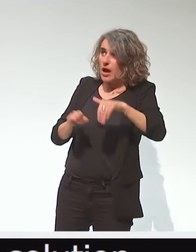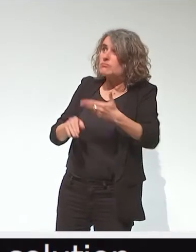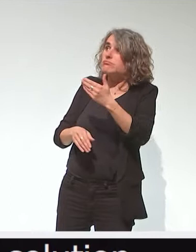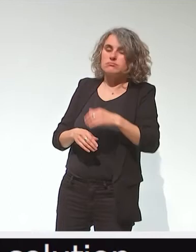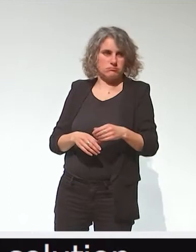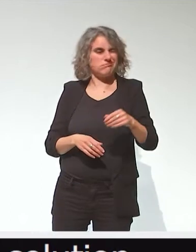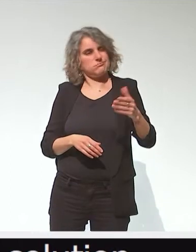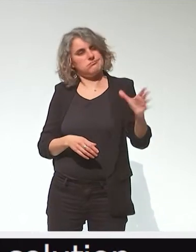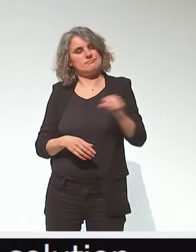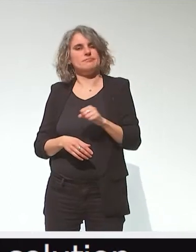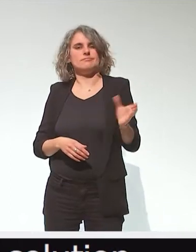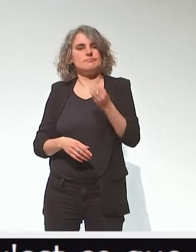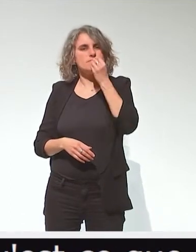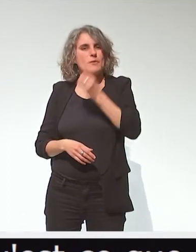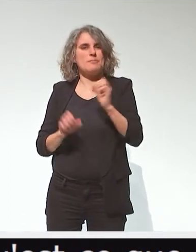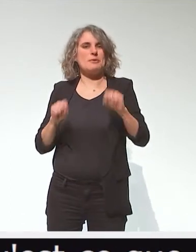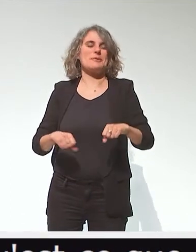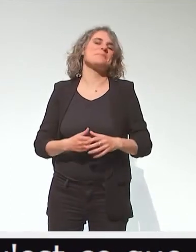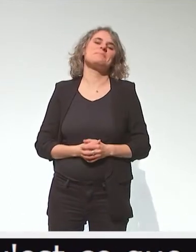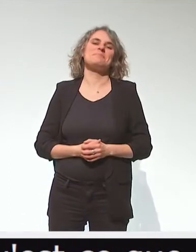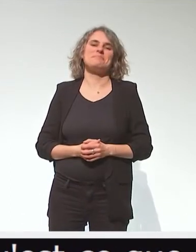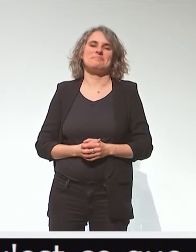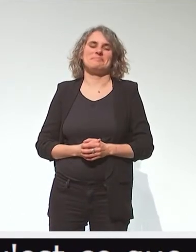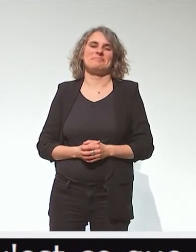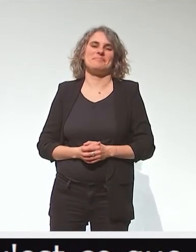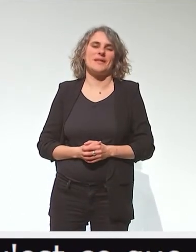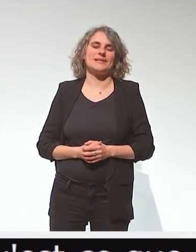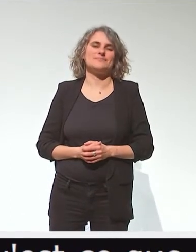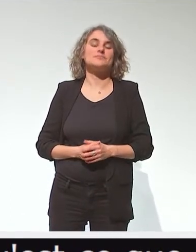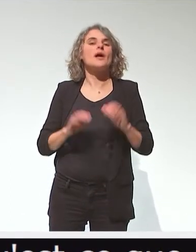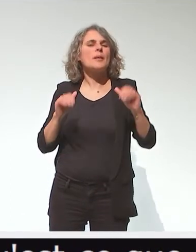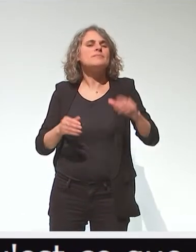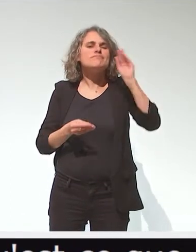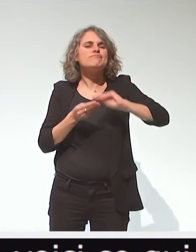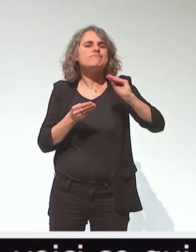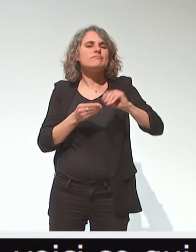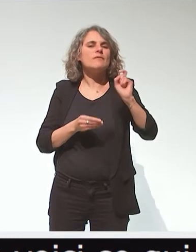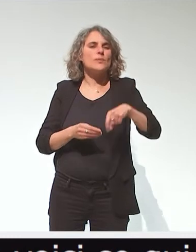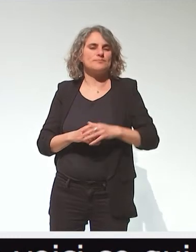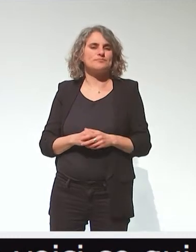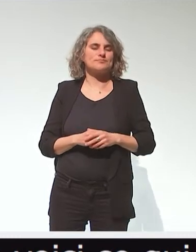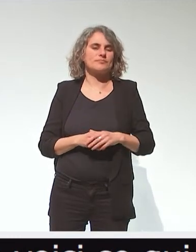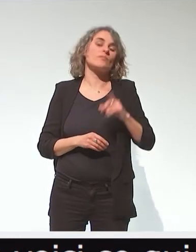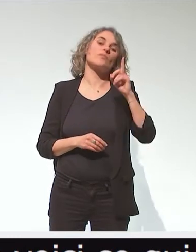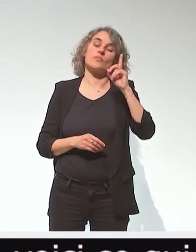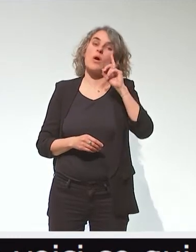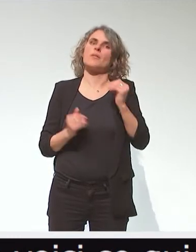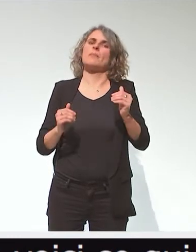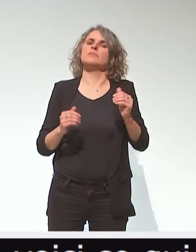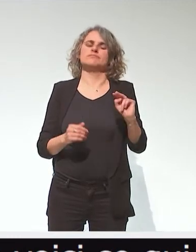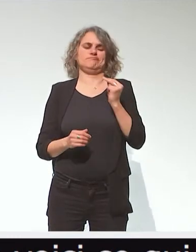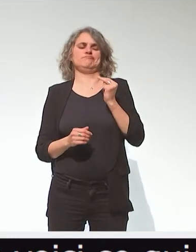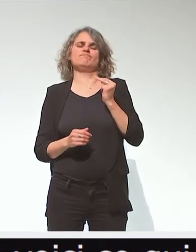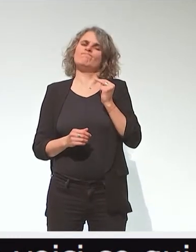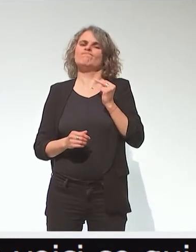only skeptical about yourself, I think we also need, and it was mentioned in the first discussion in the